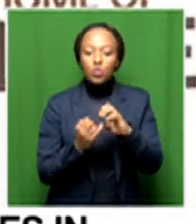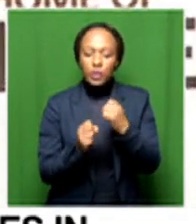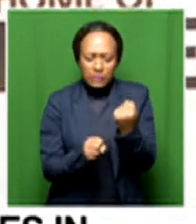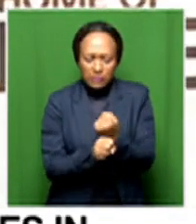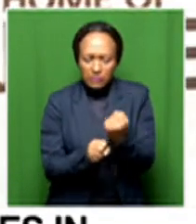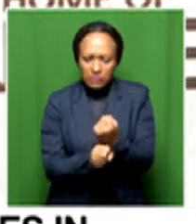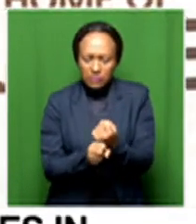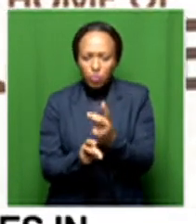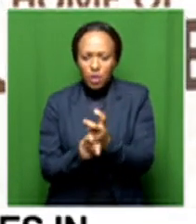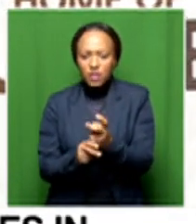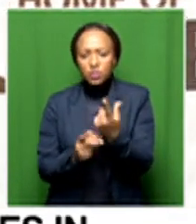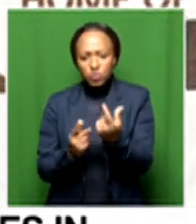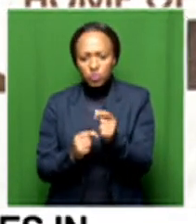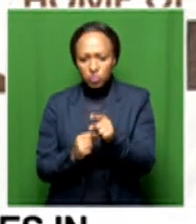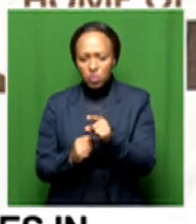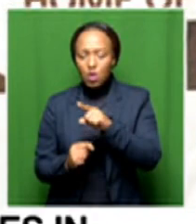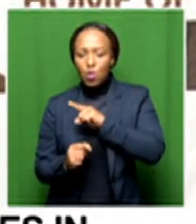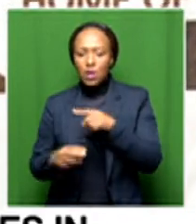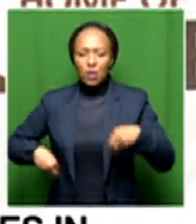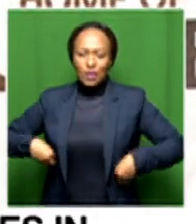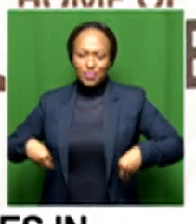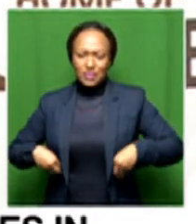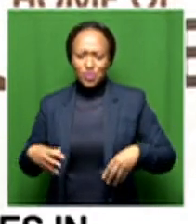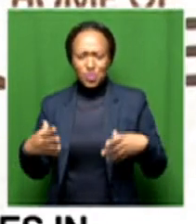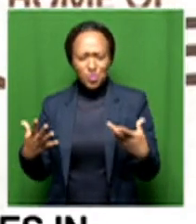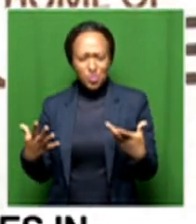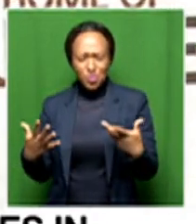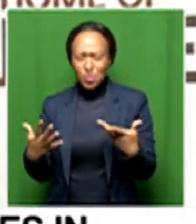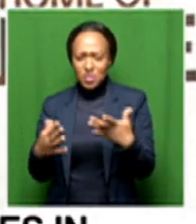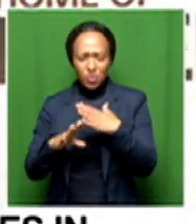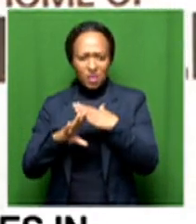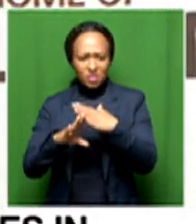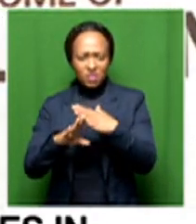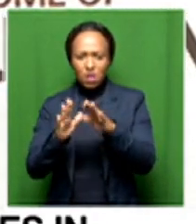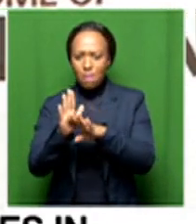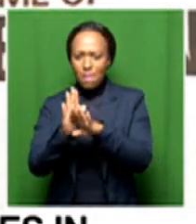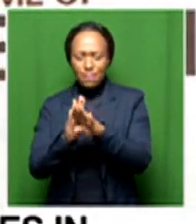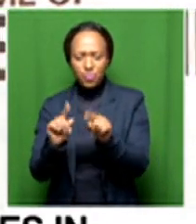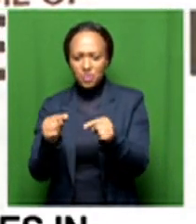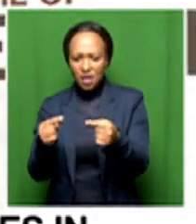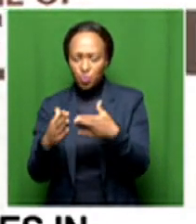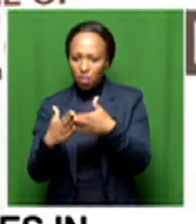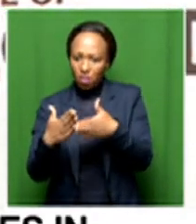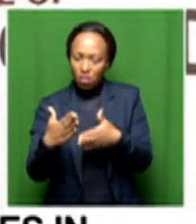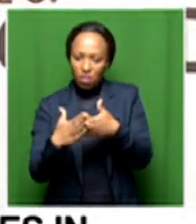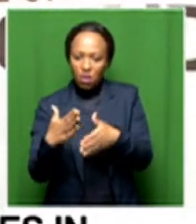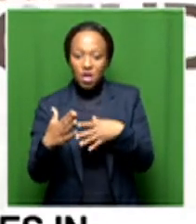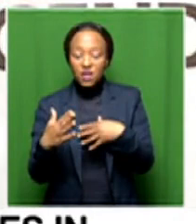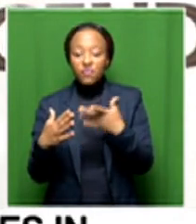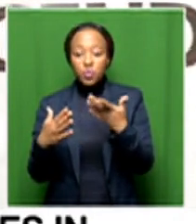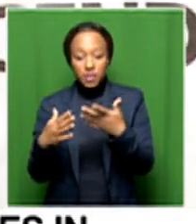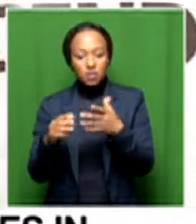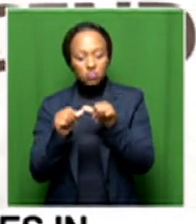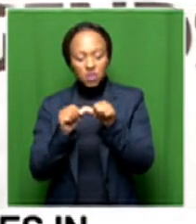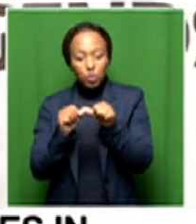that issue in particular because corruption is an antithesis of progress and development. And if we allow it to rein in, if we allow